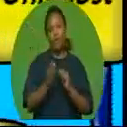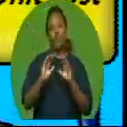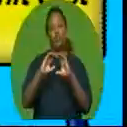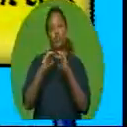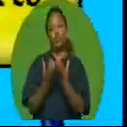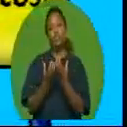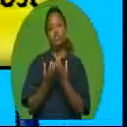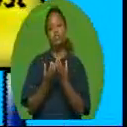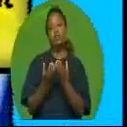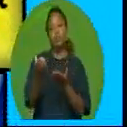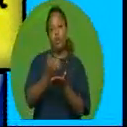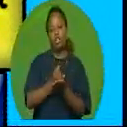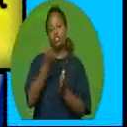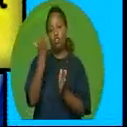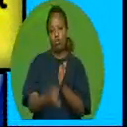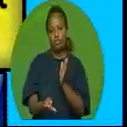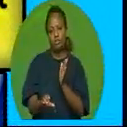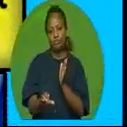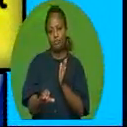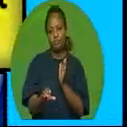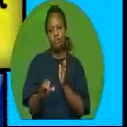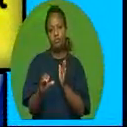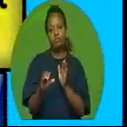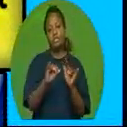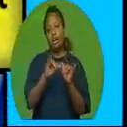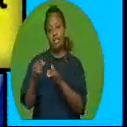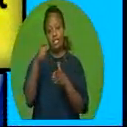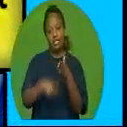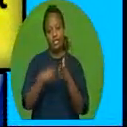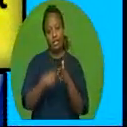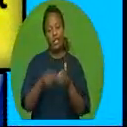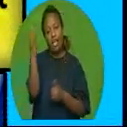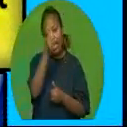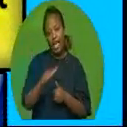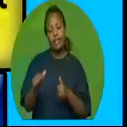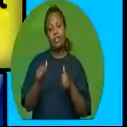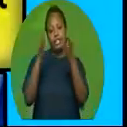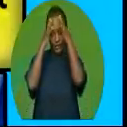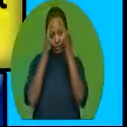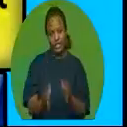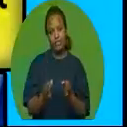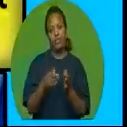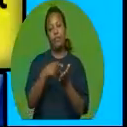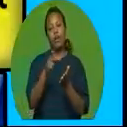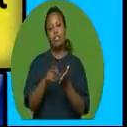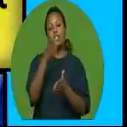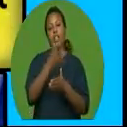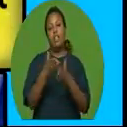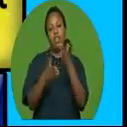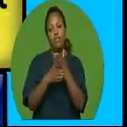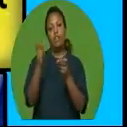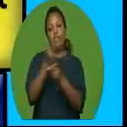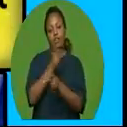per unit production costs. As a result, at any specific price